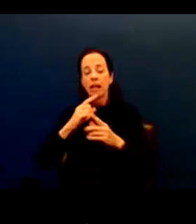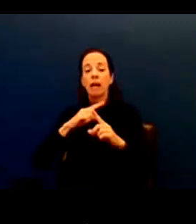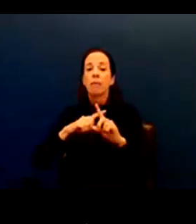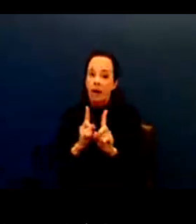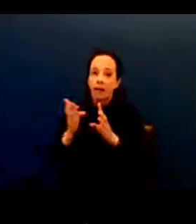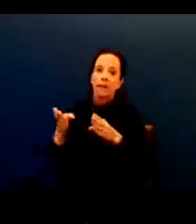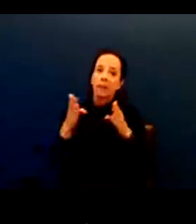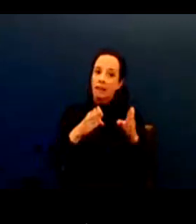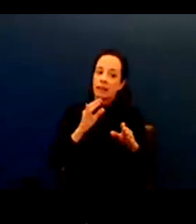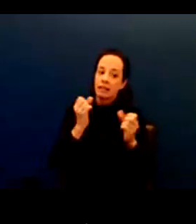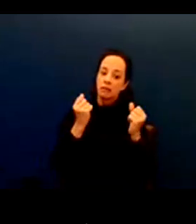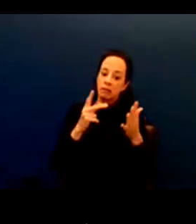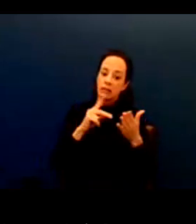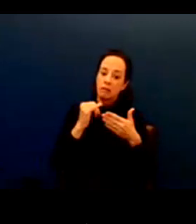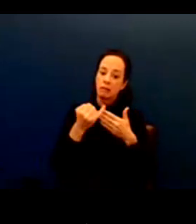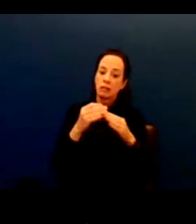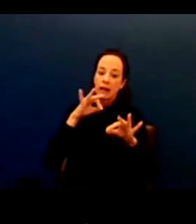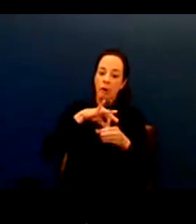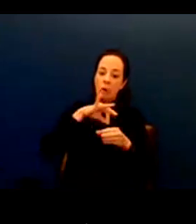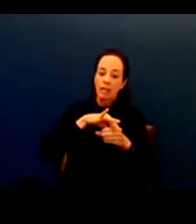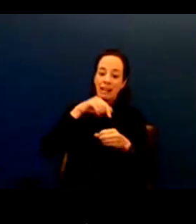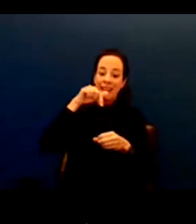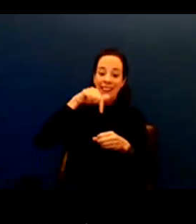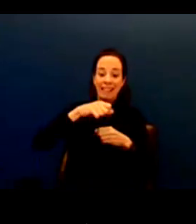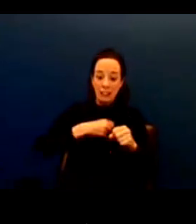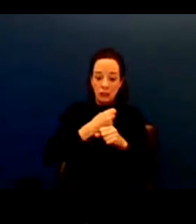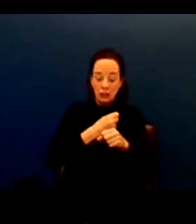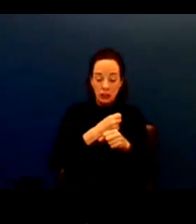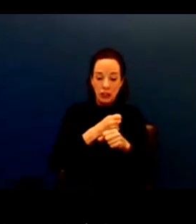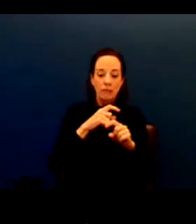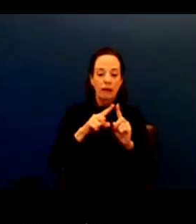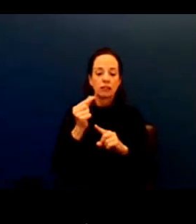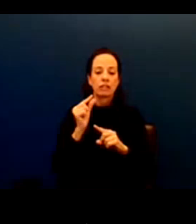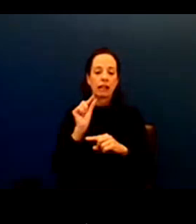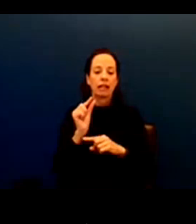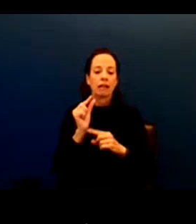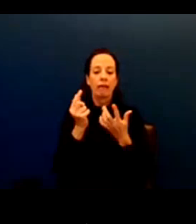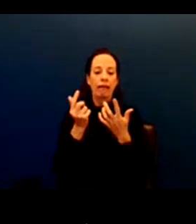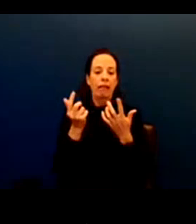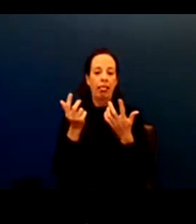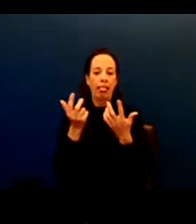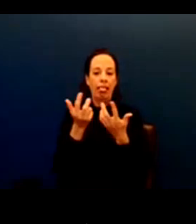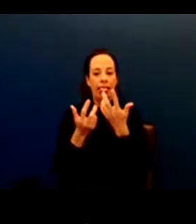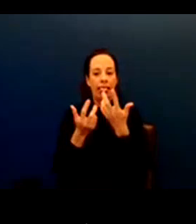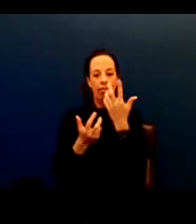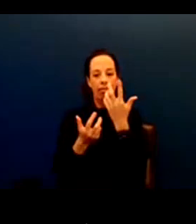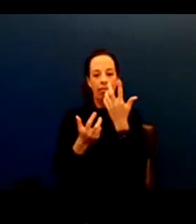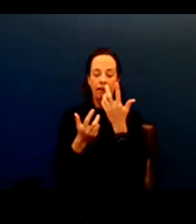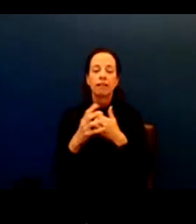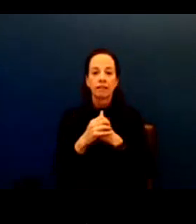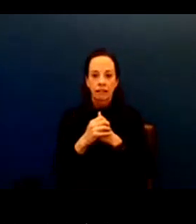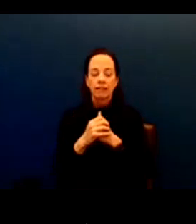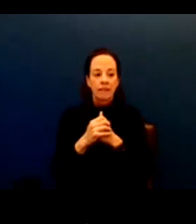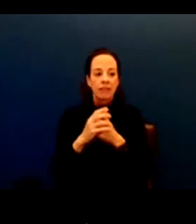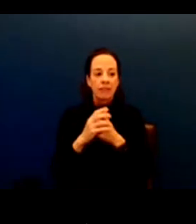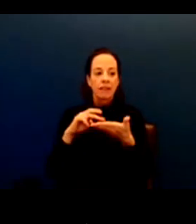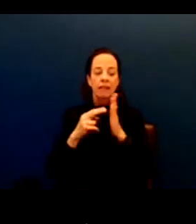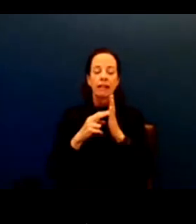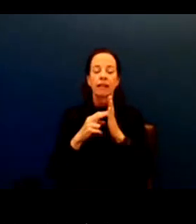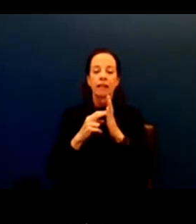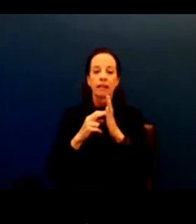projects have voted this year puts us a little bit out of sync. So the allocation